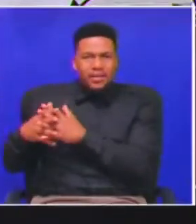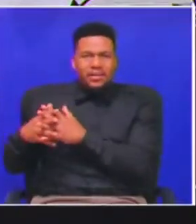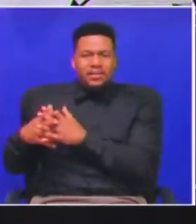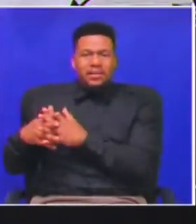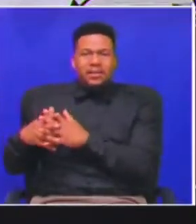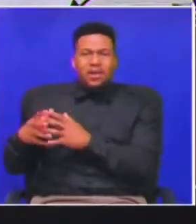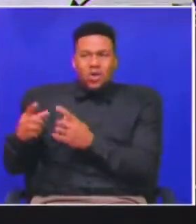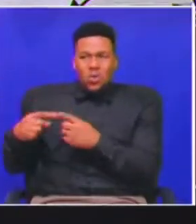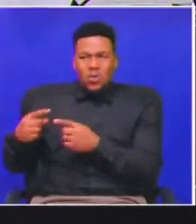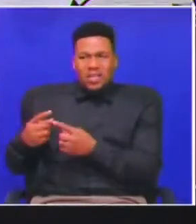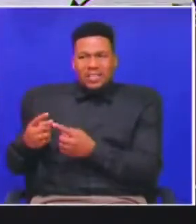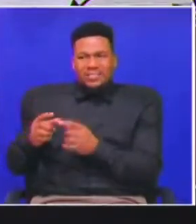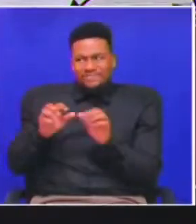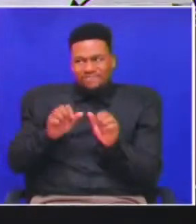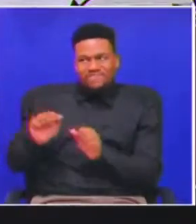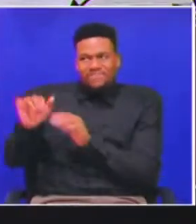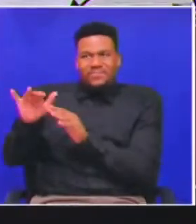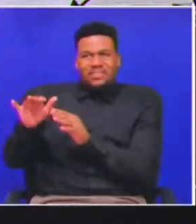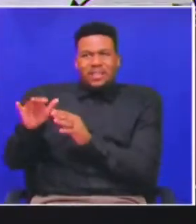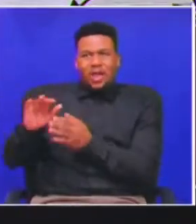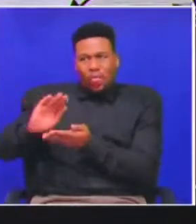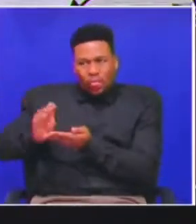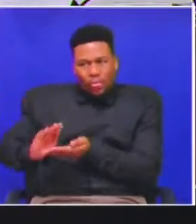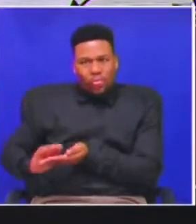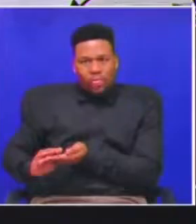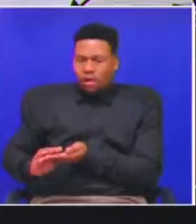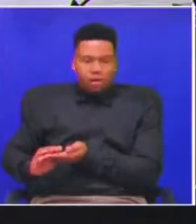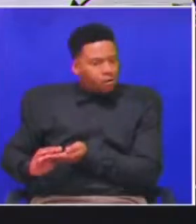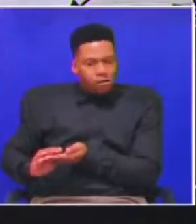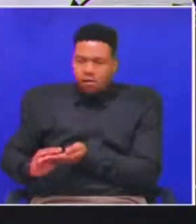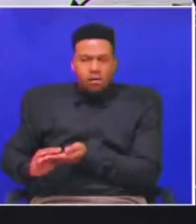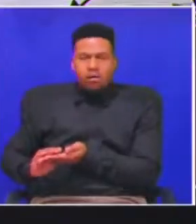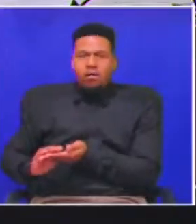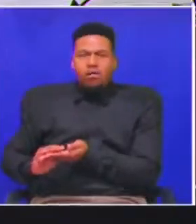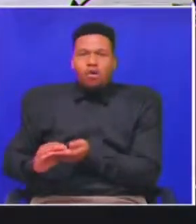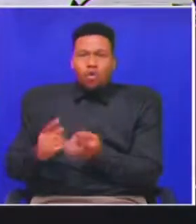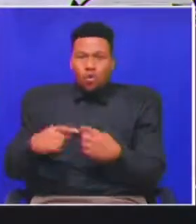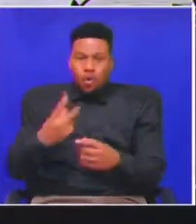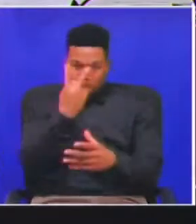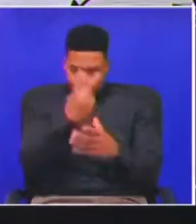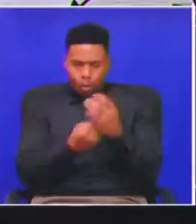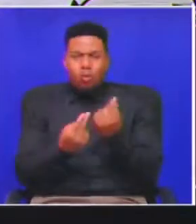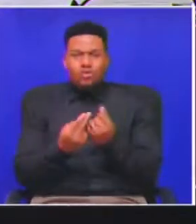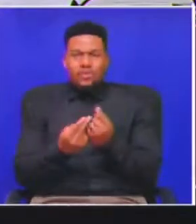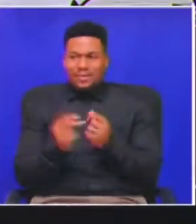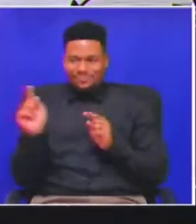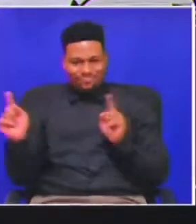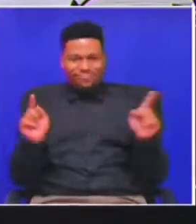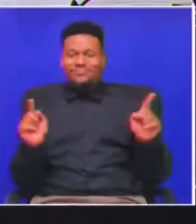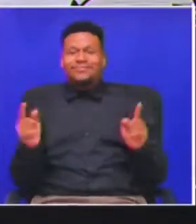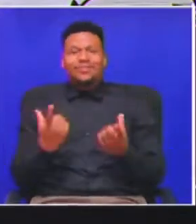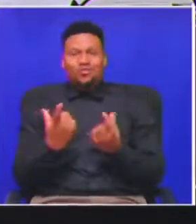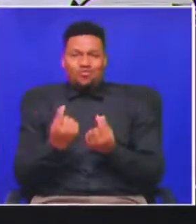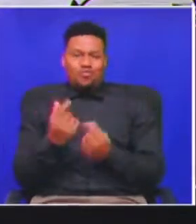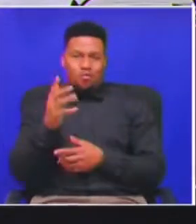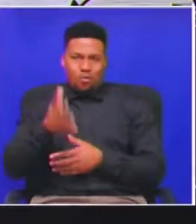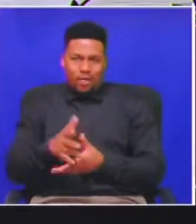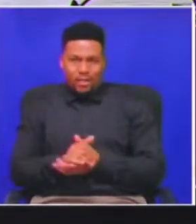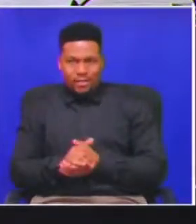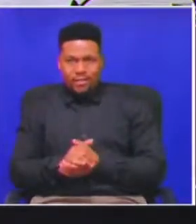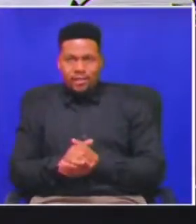we burn the candle on both sides and make sure that we do intensify the export